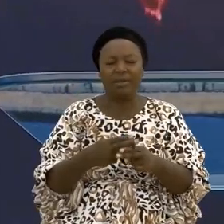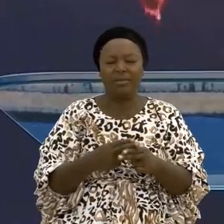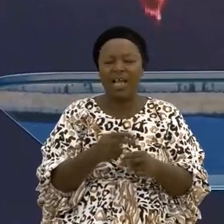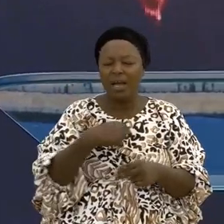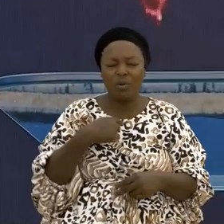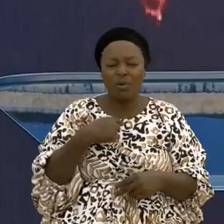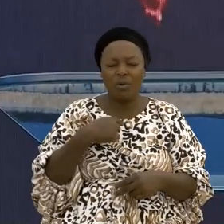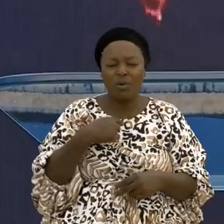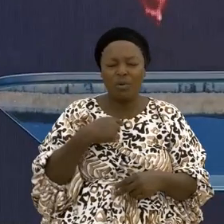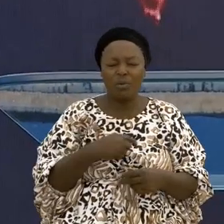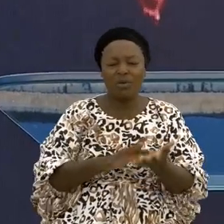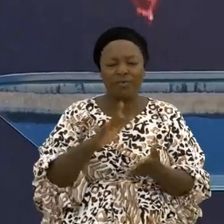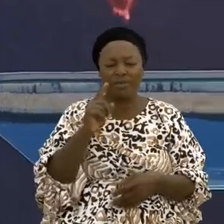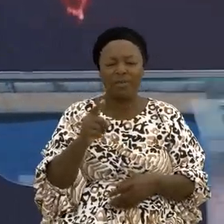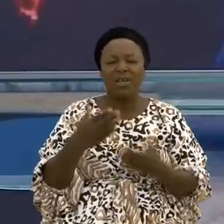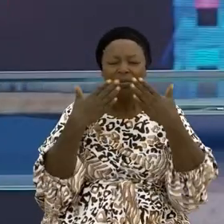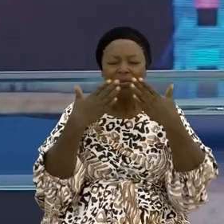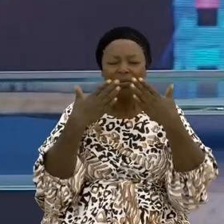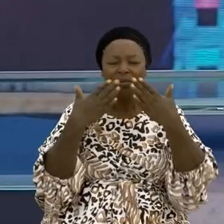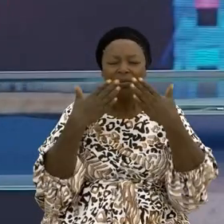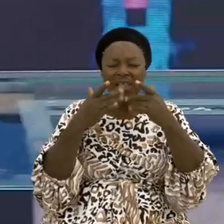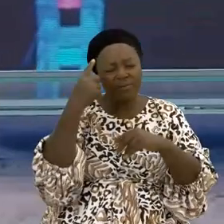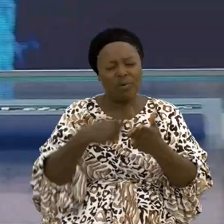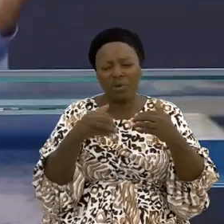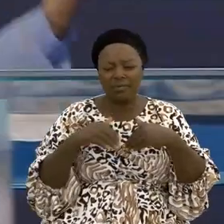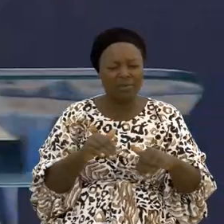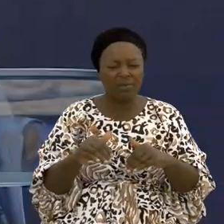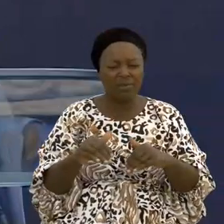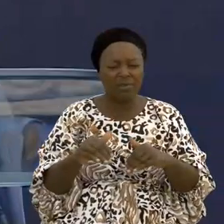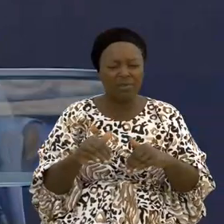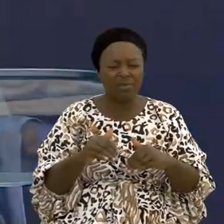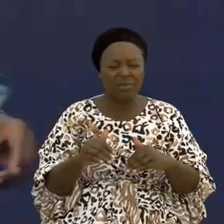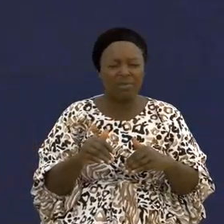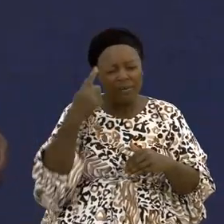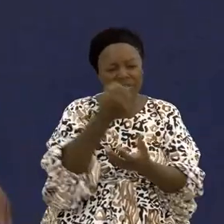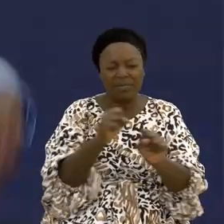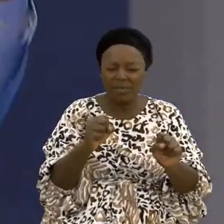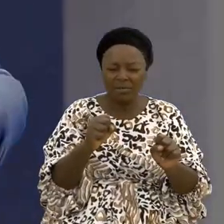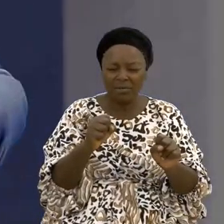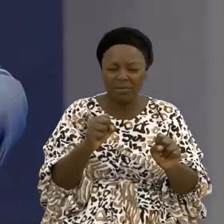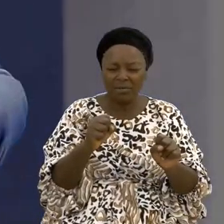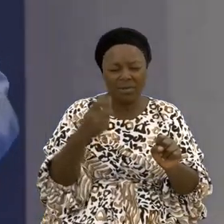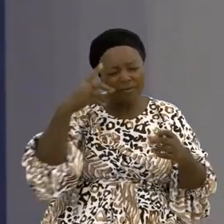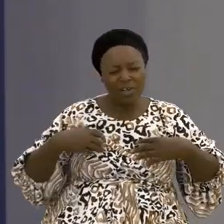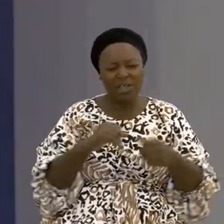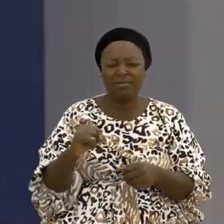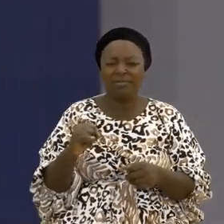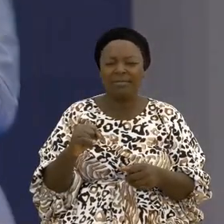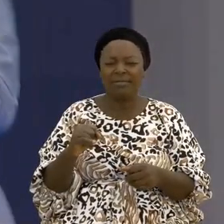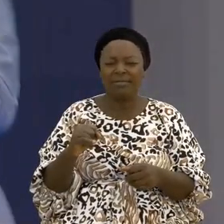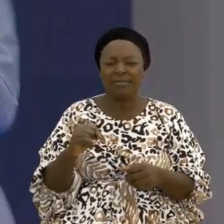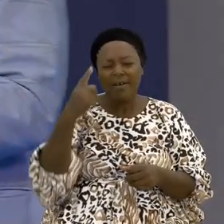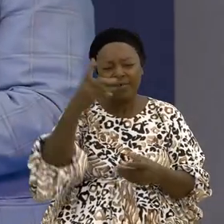and we glorify you. Thank you for what you have done, for salvation, for healing,